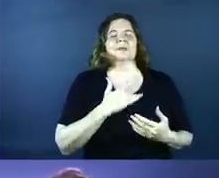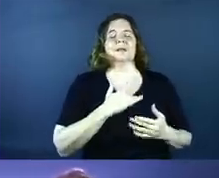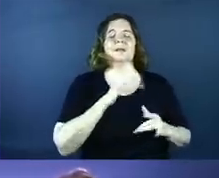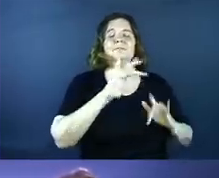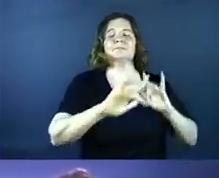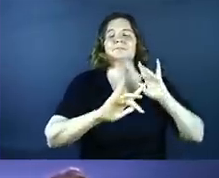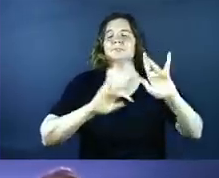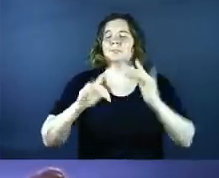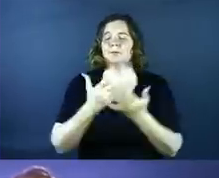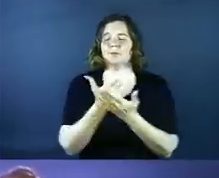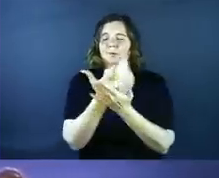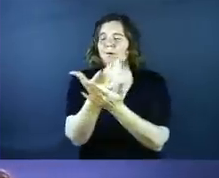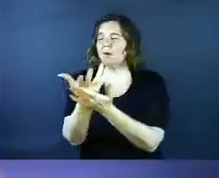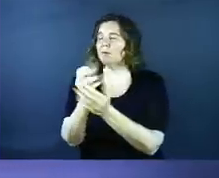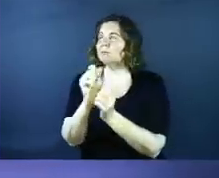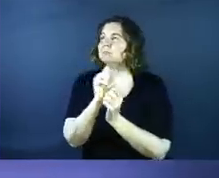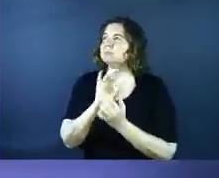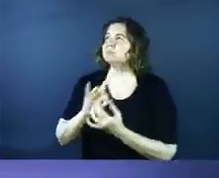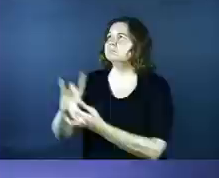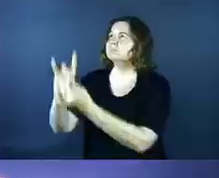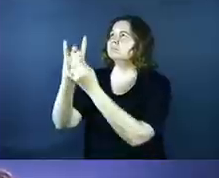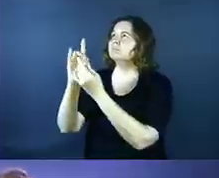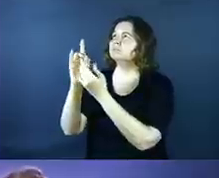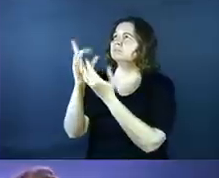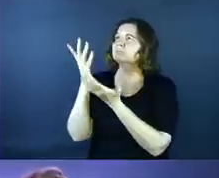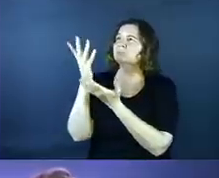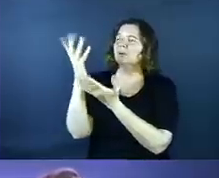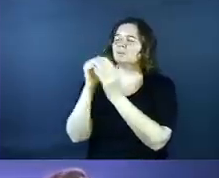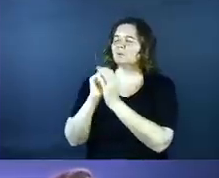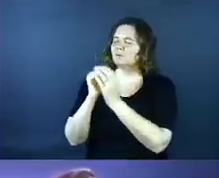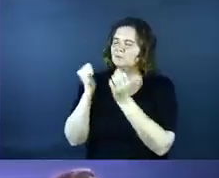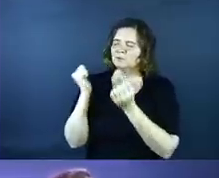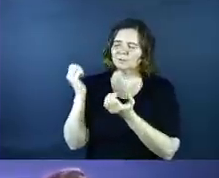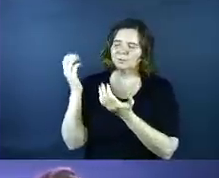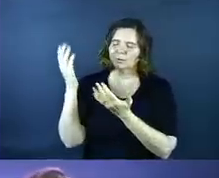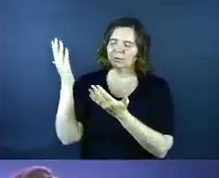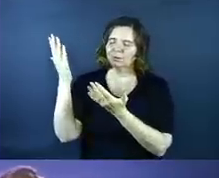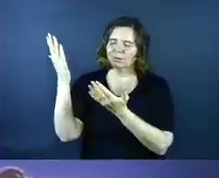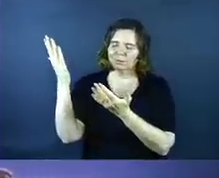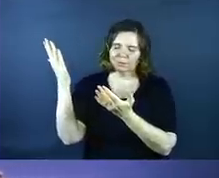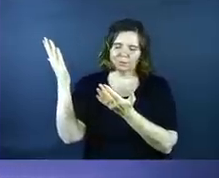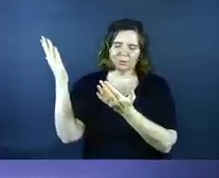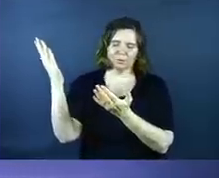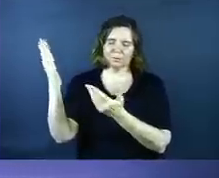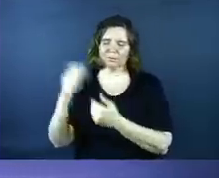touching every heart. I worship you.